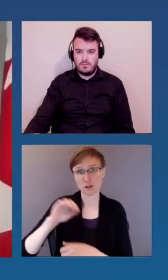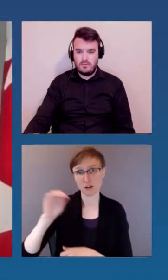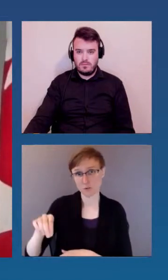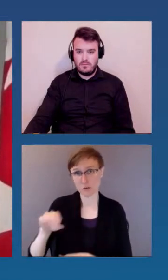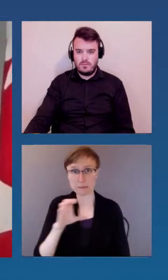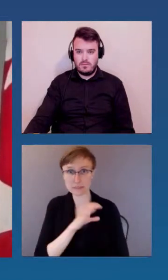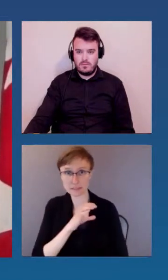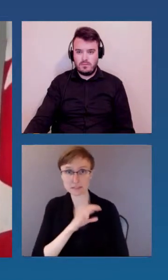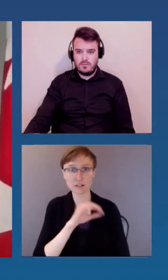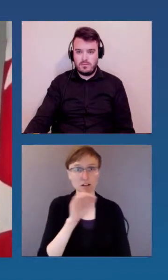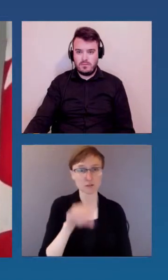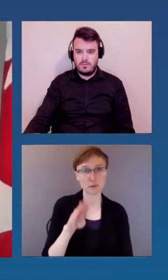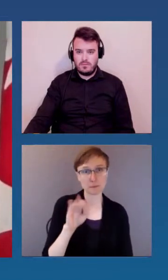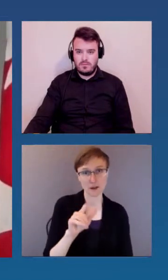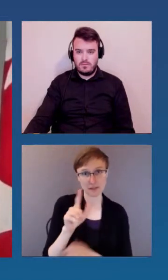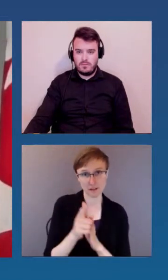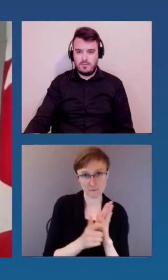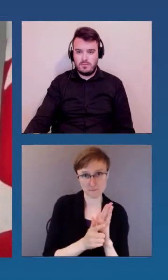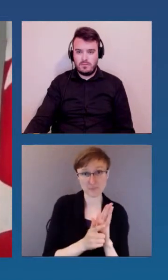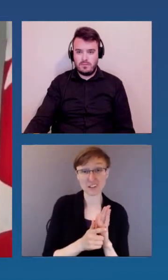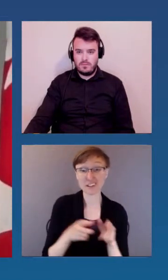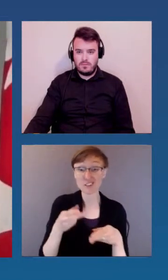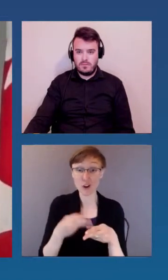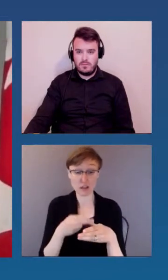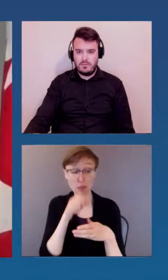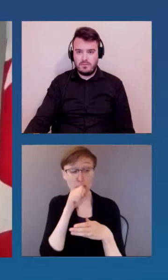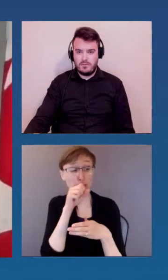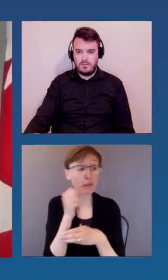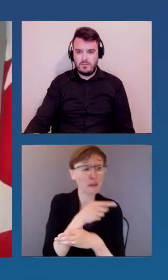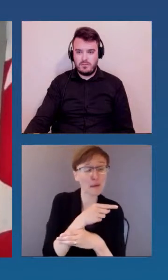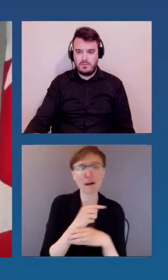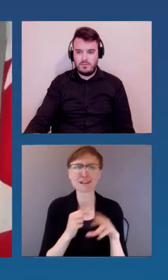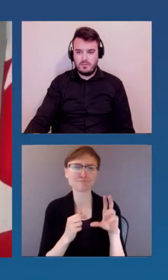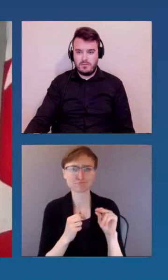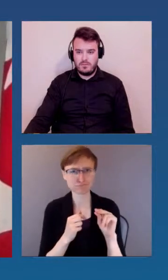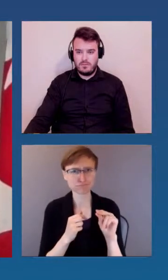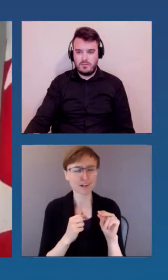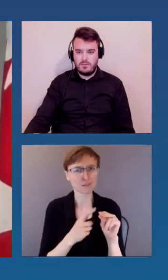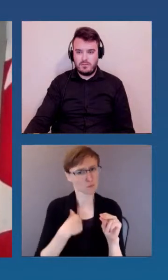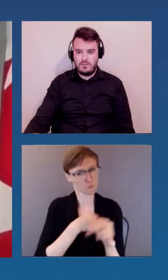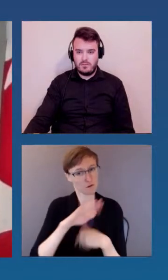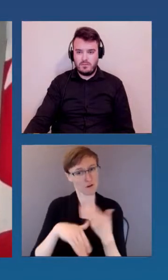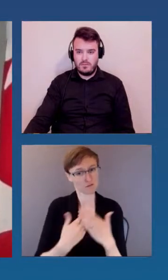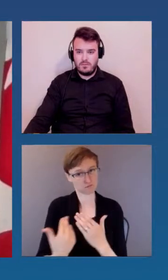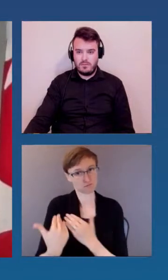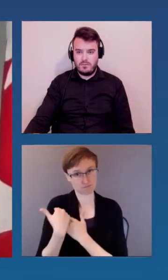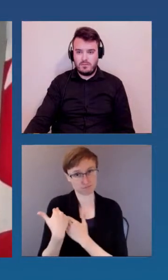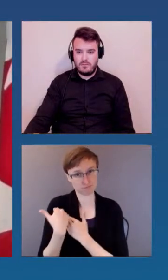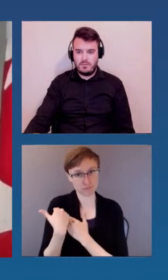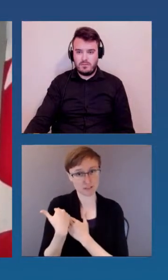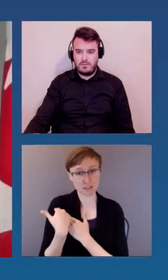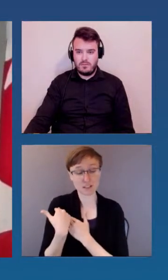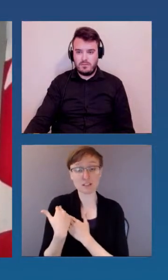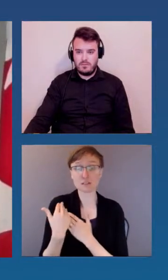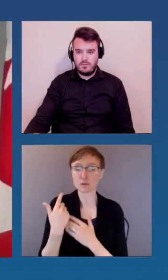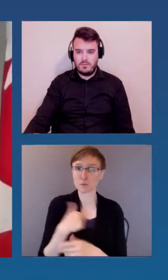out in higher forces, but you know, we've heard in other cities about parties going underground, planned underground